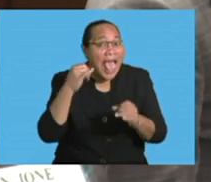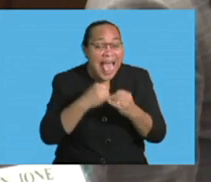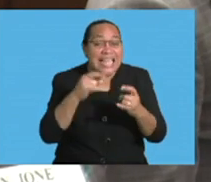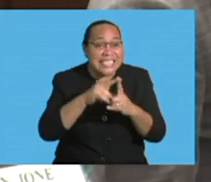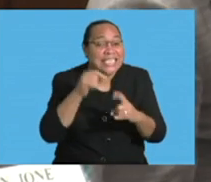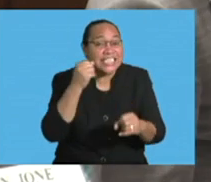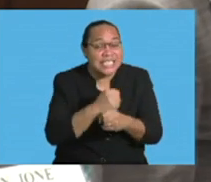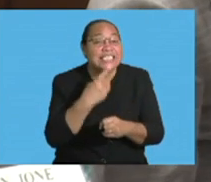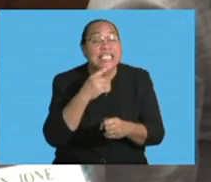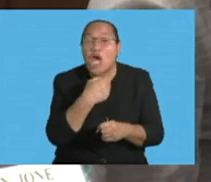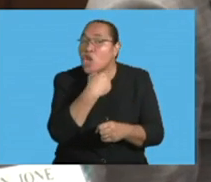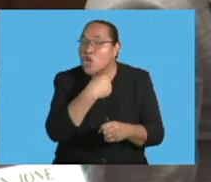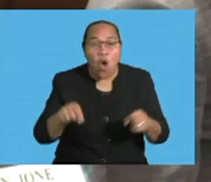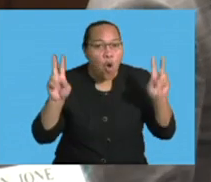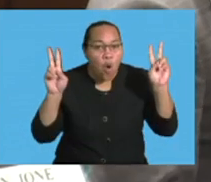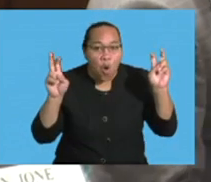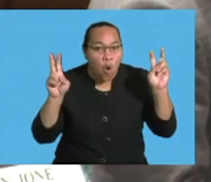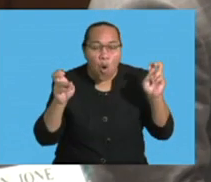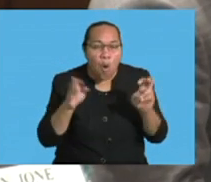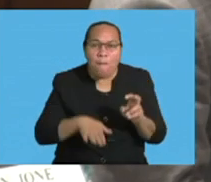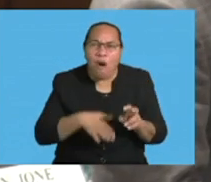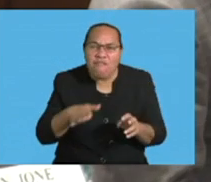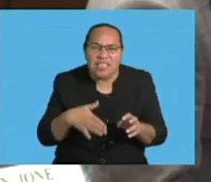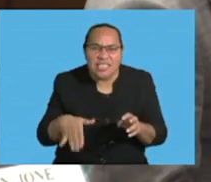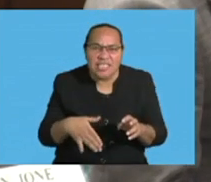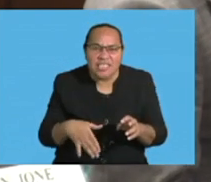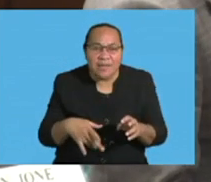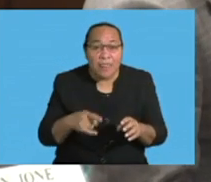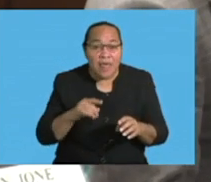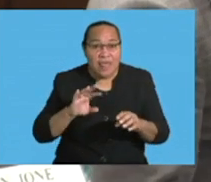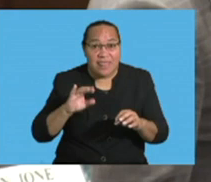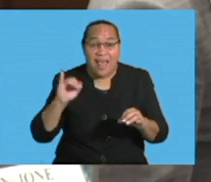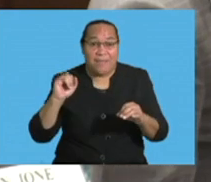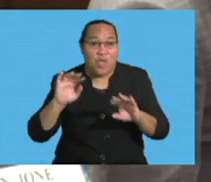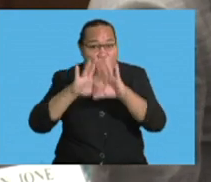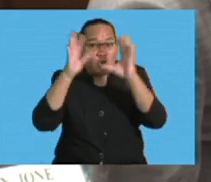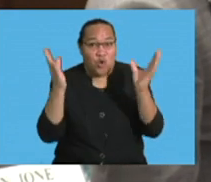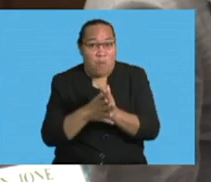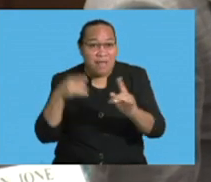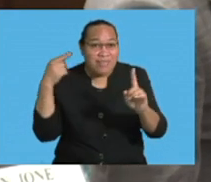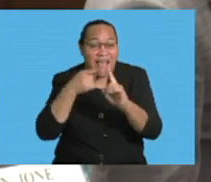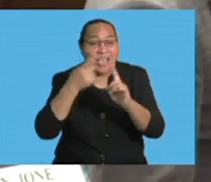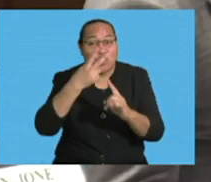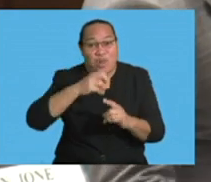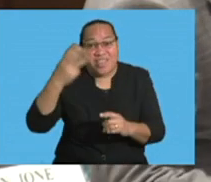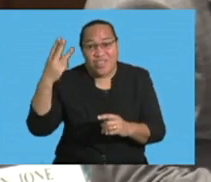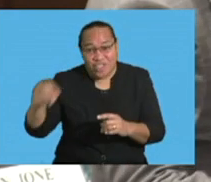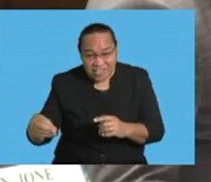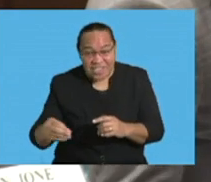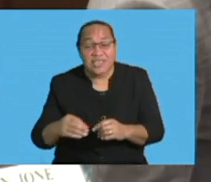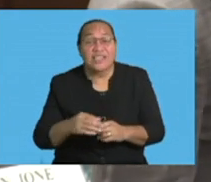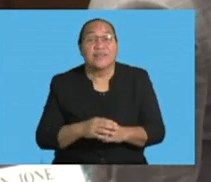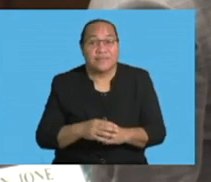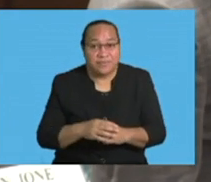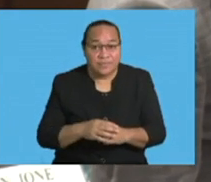no poverty in all forms. The global target, Mr. Speaker, sir, by 2030, again if she could listen,